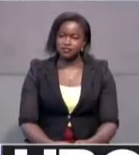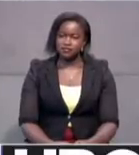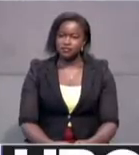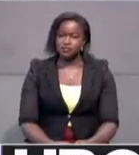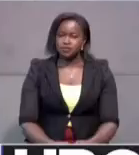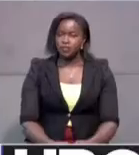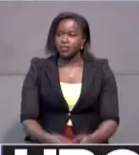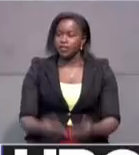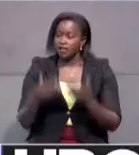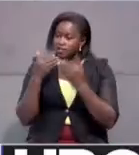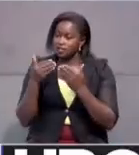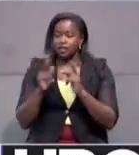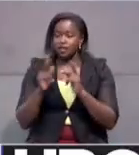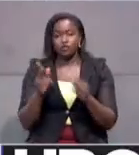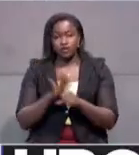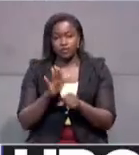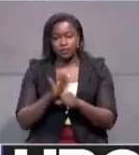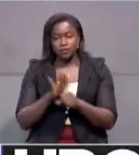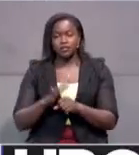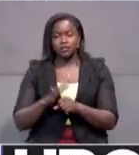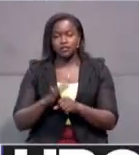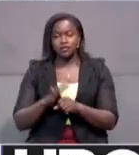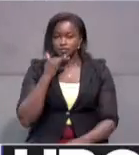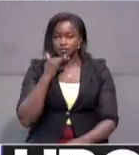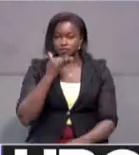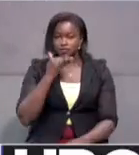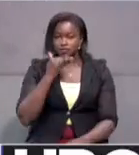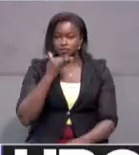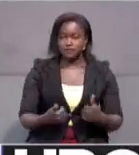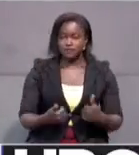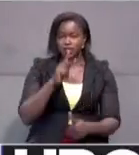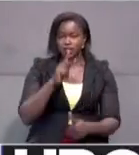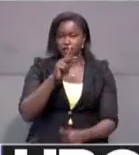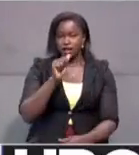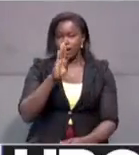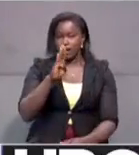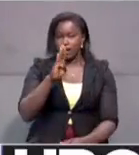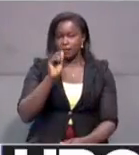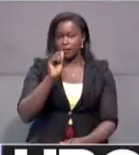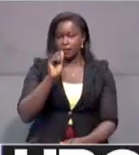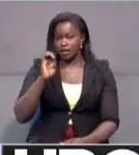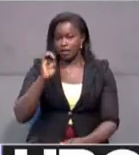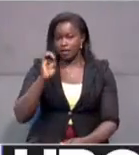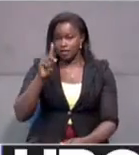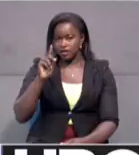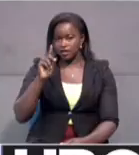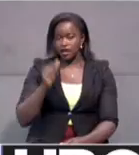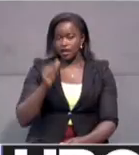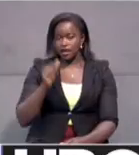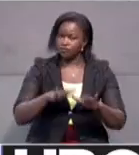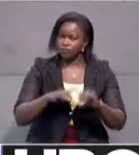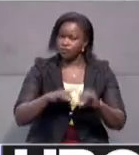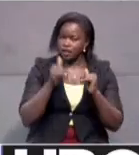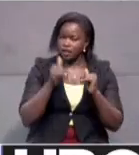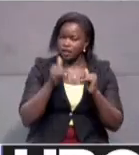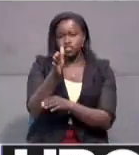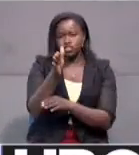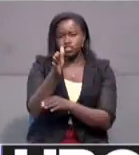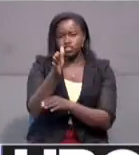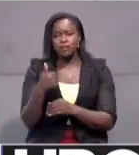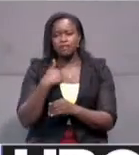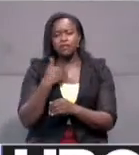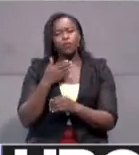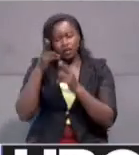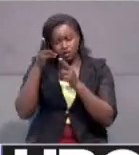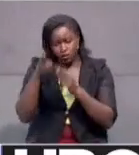Thank you very much, Madam Speaker. I'm Kabahenda Flavia Rwabhoro, the MP Kyegegwa. I would like to seek clarification from the Honorable